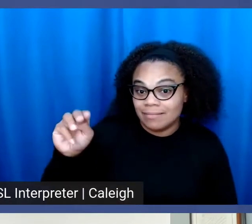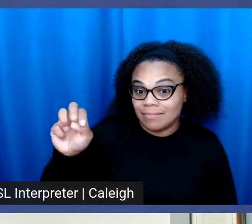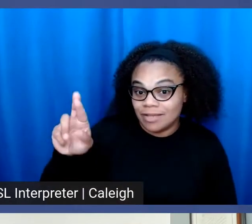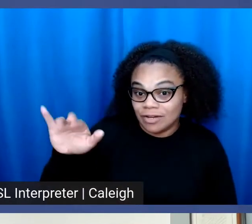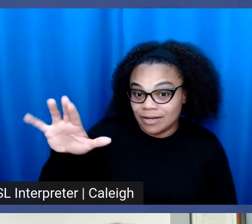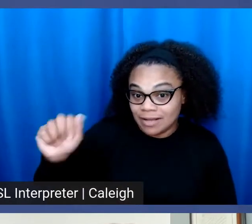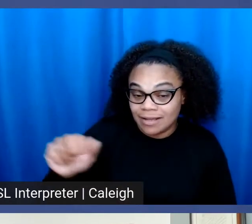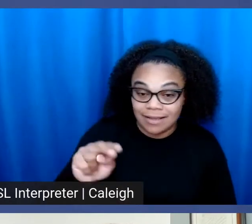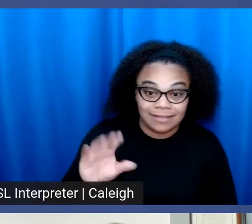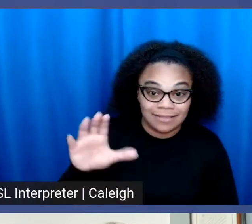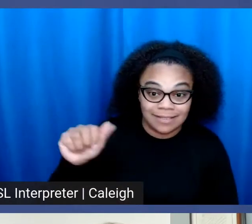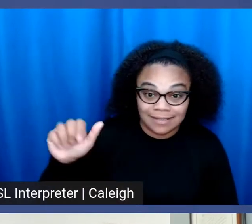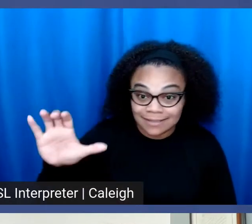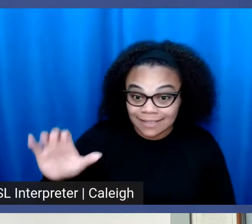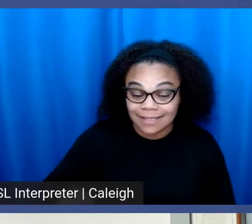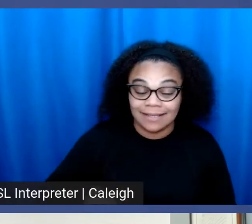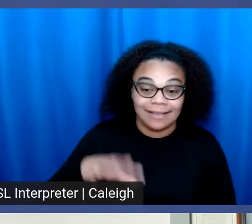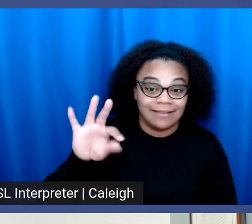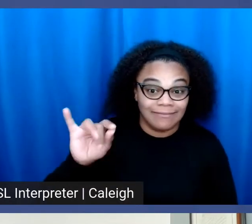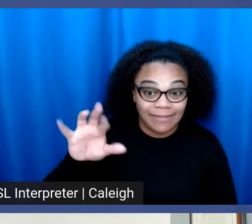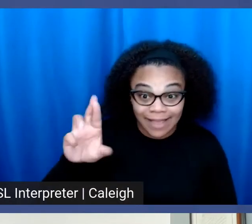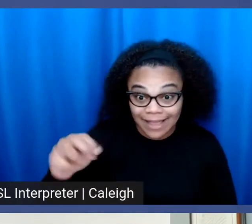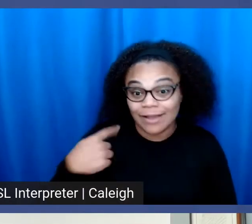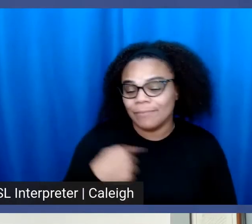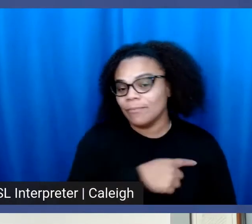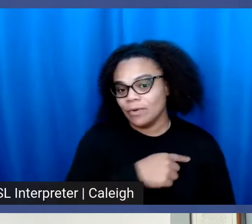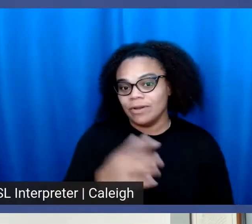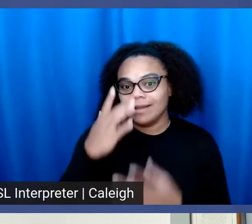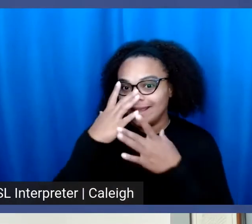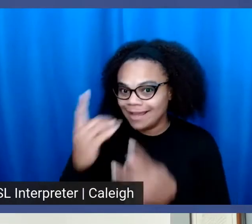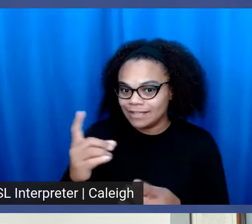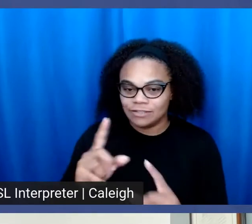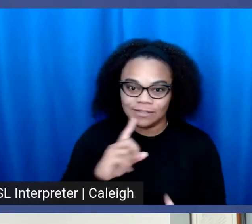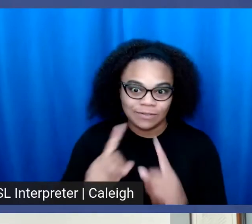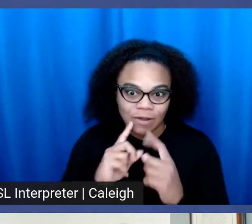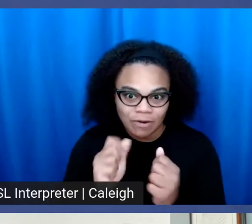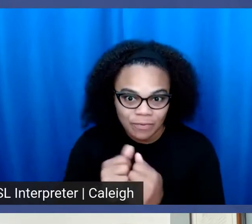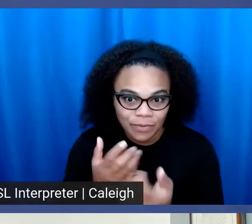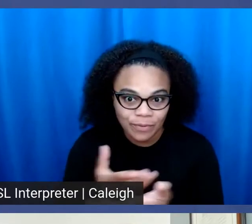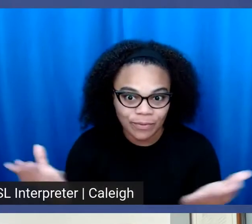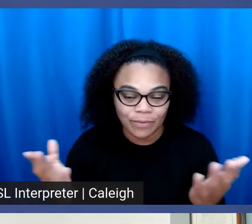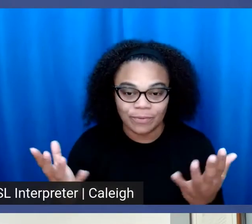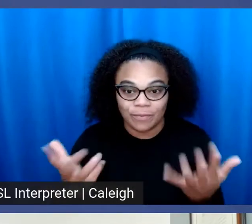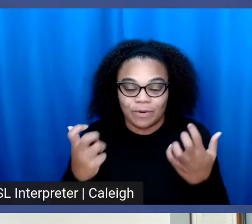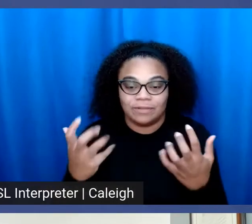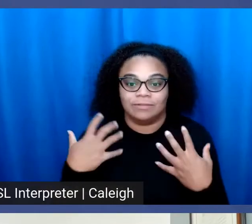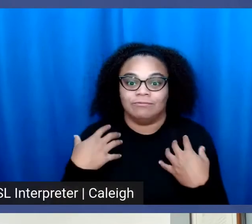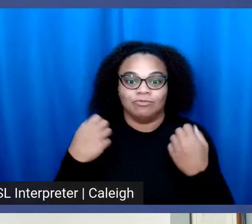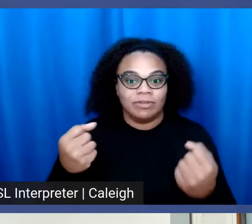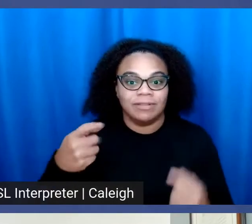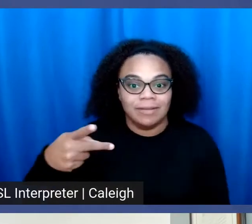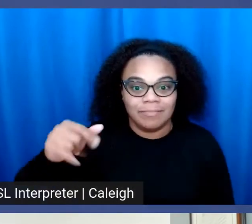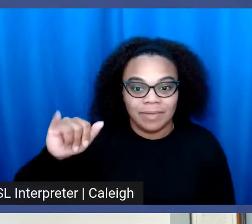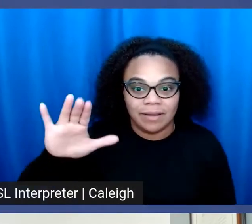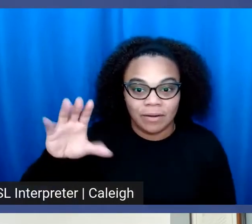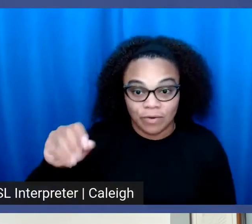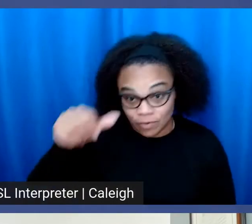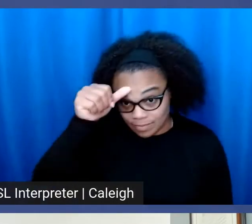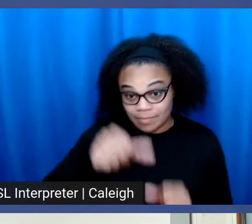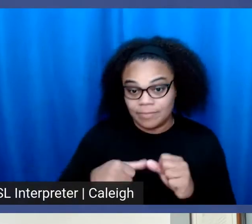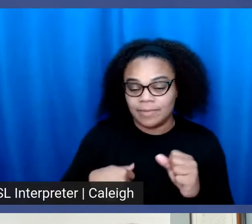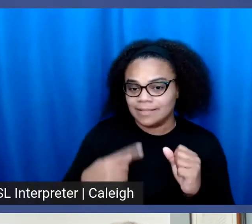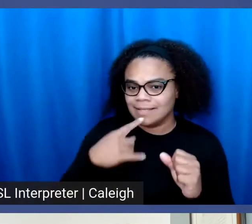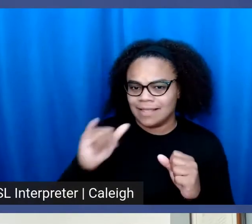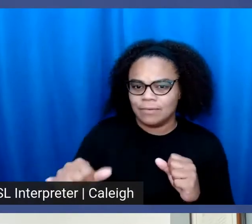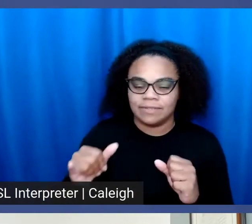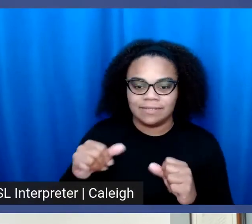fantastic. FIRE is very interested in talking to you about. We would like to strengthen PICO. I mentioned before it was a fractured court.